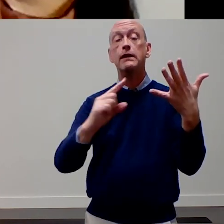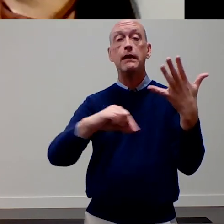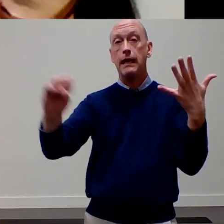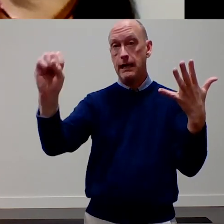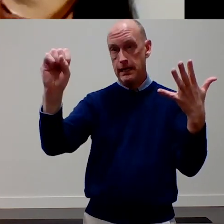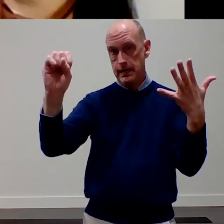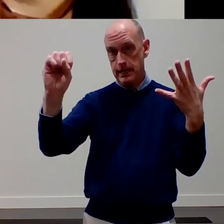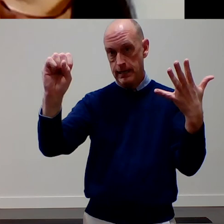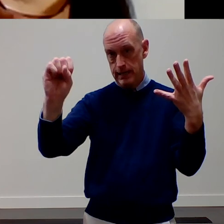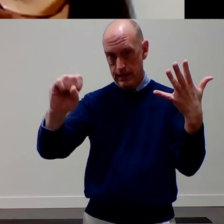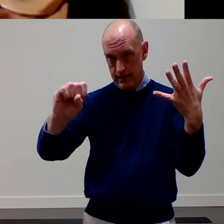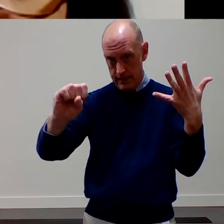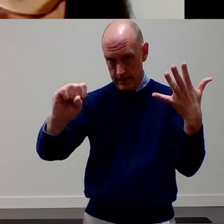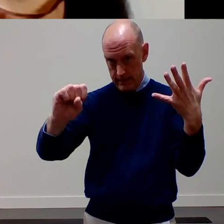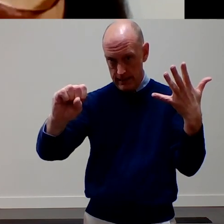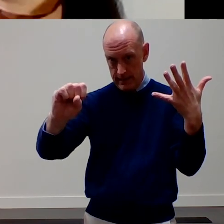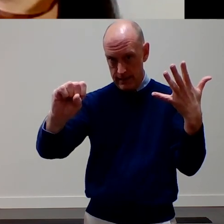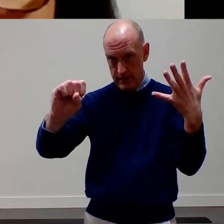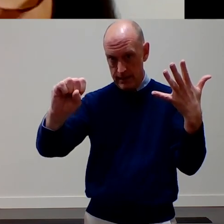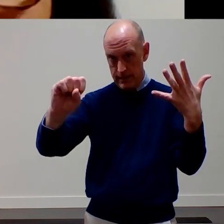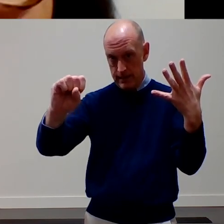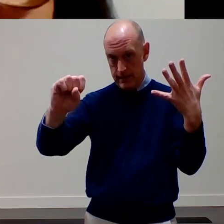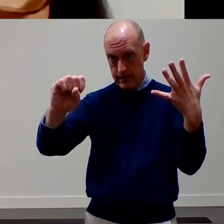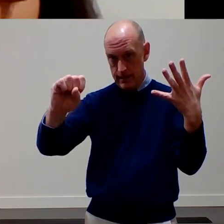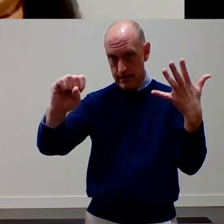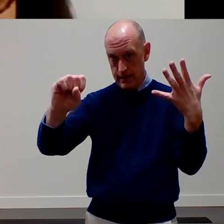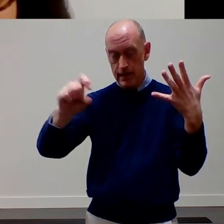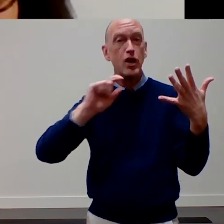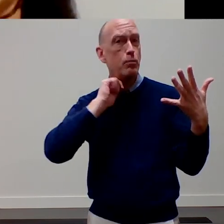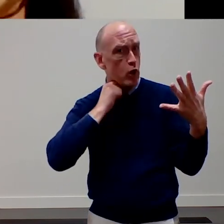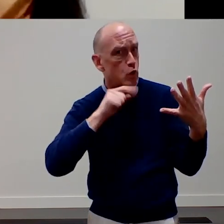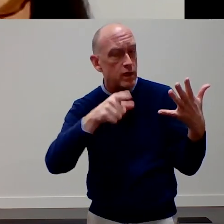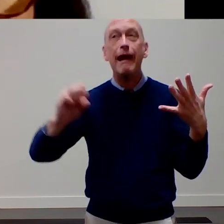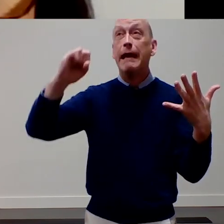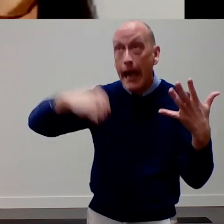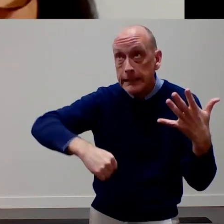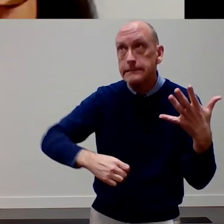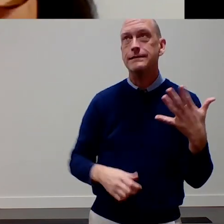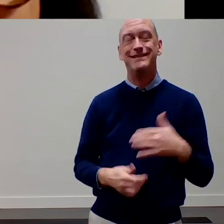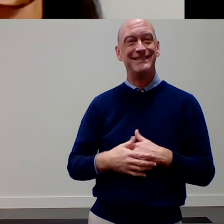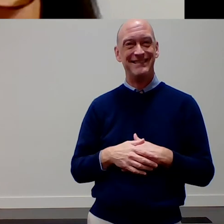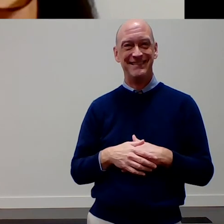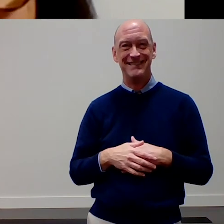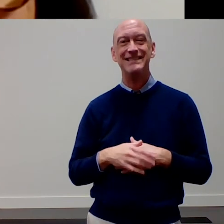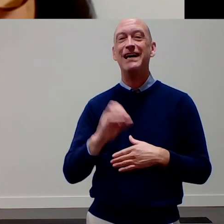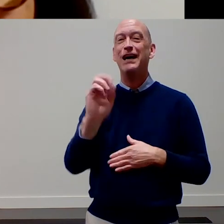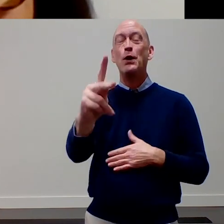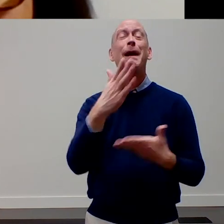us because I think it'll fix some of the issues that make our staff's lives more miserable. So,